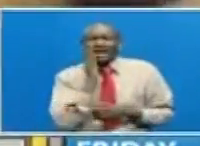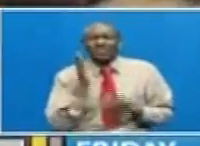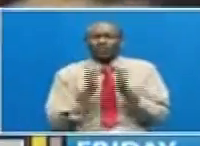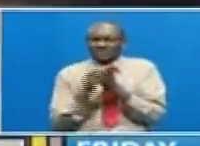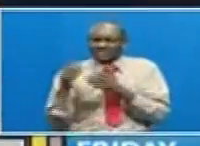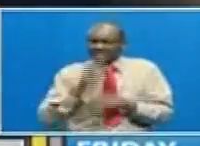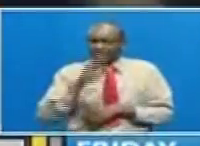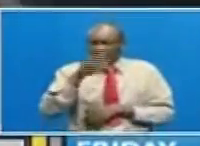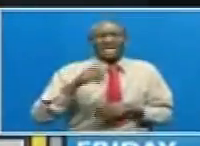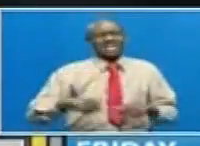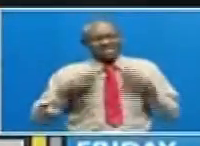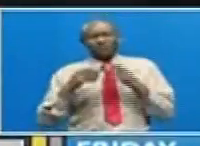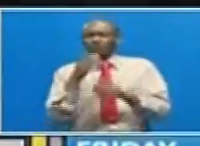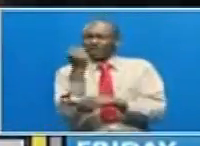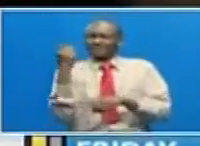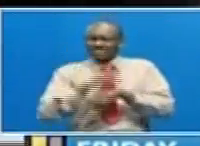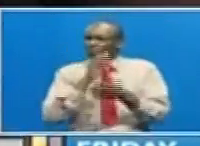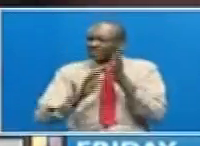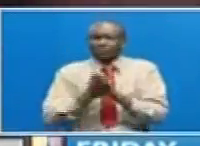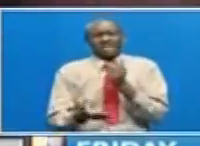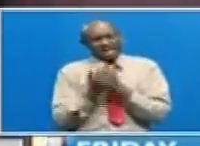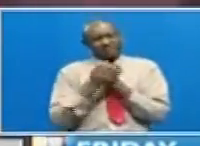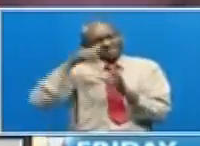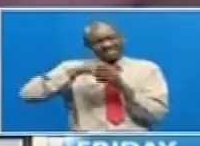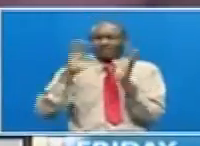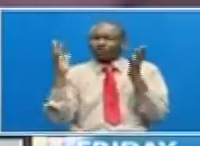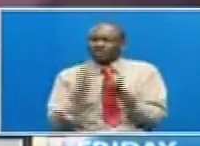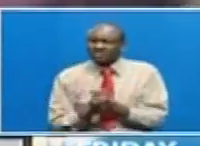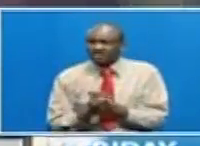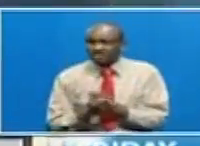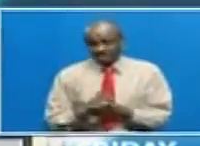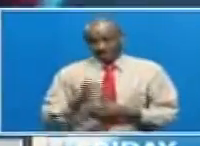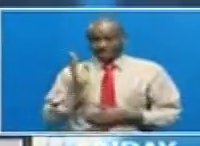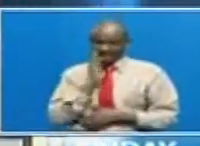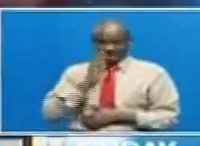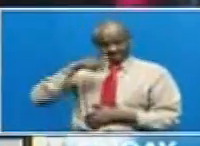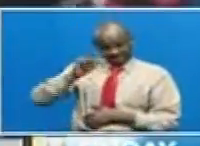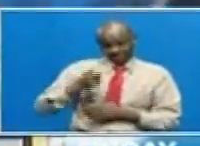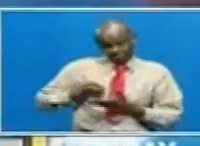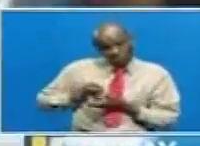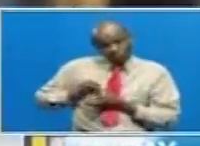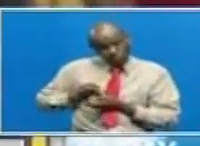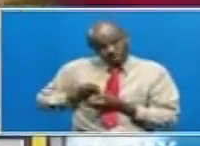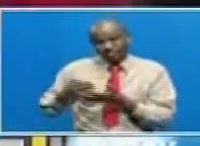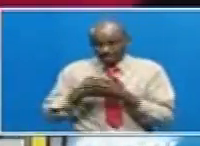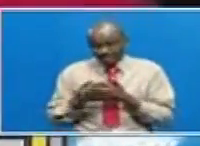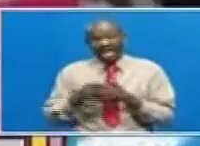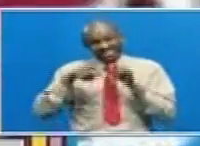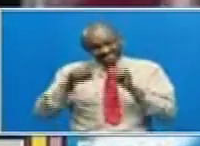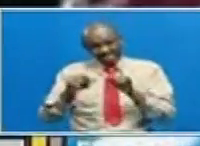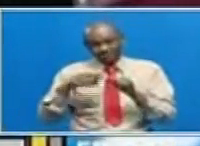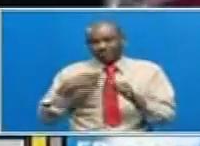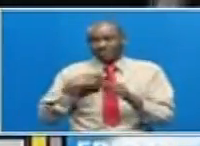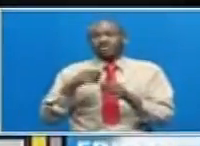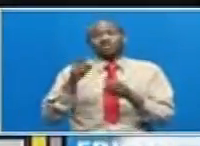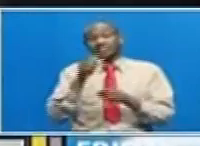her son able to survive without any help in the jungle? Authorities say the mother, who was still breastfeeding the baby, remained